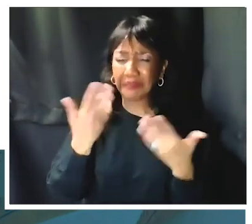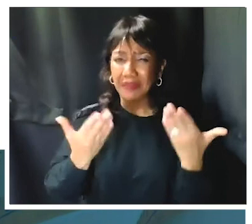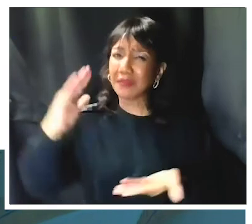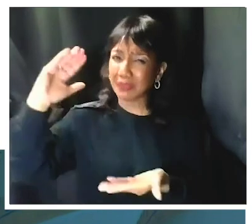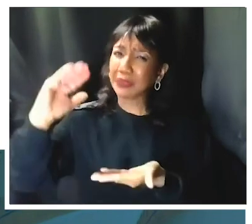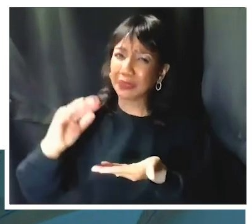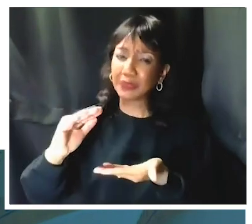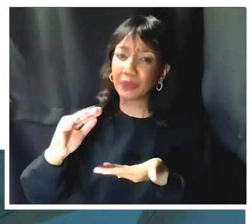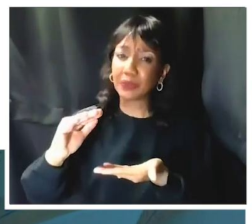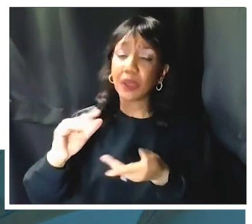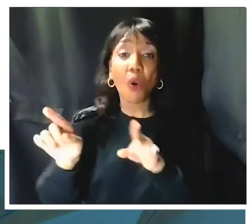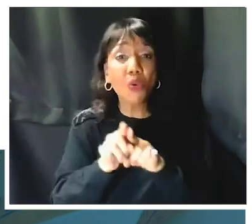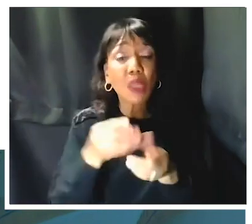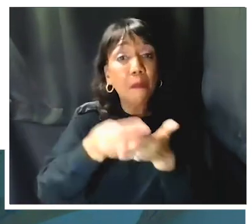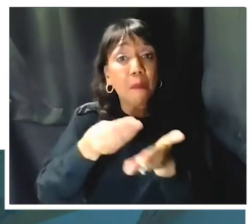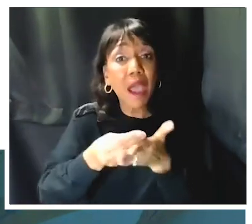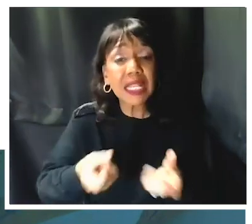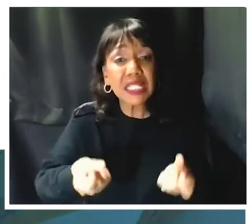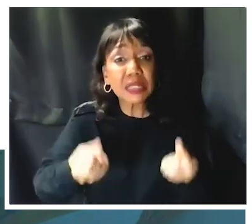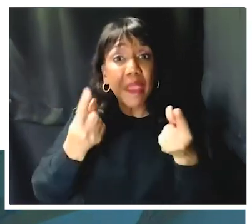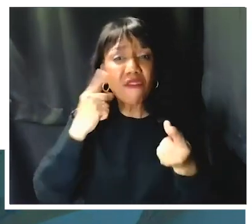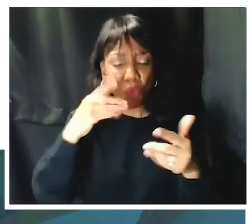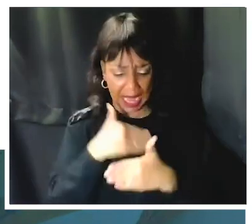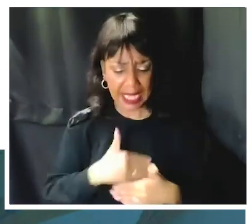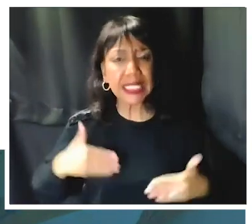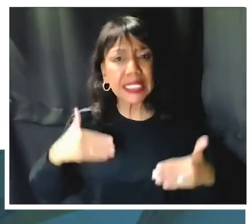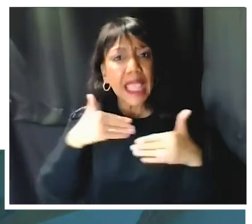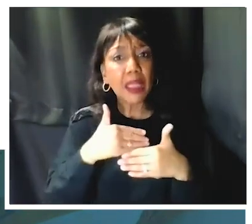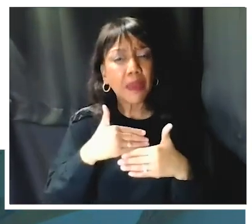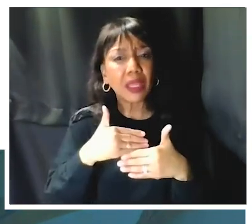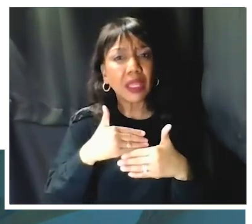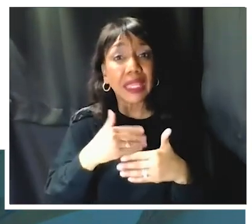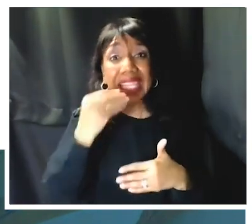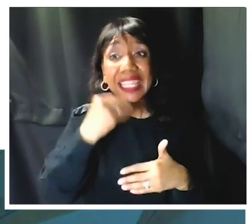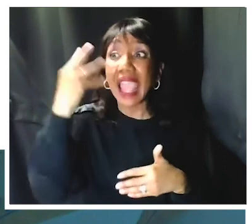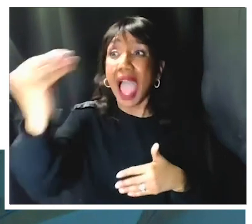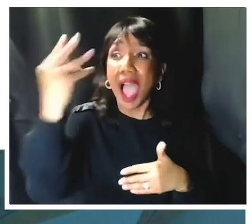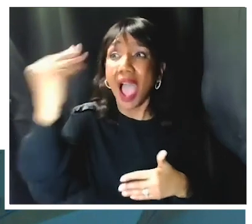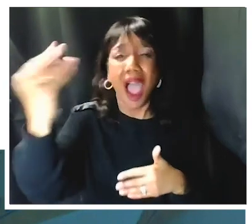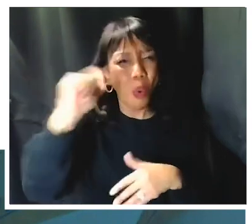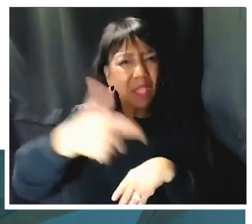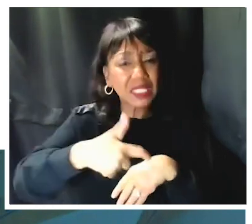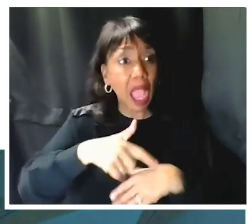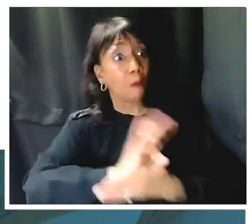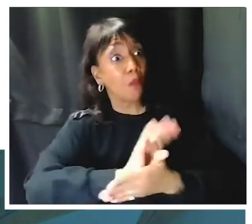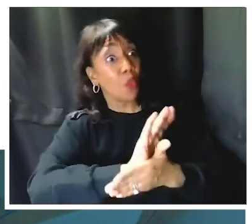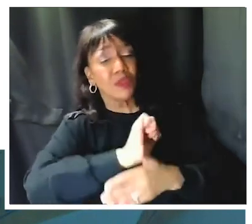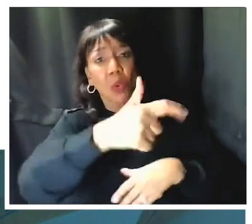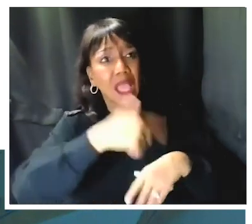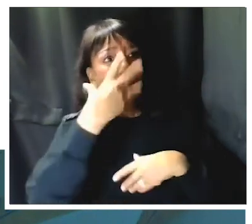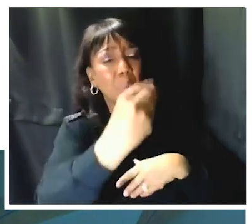entertainment, for example, eating out, going to the movies, cable, Netflix, or other